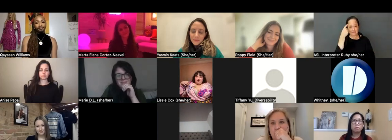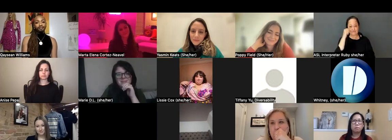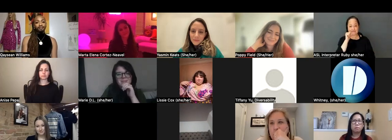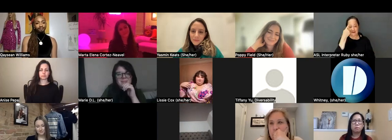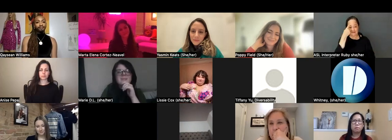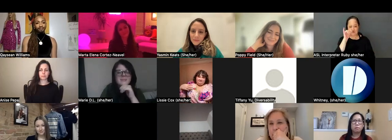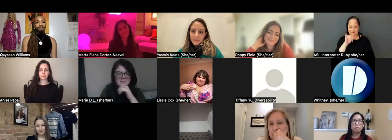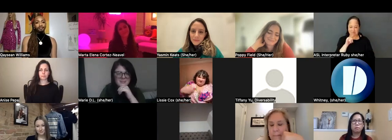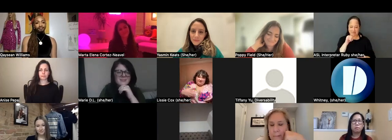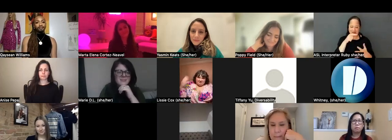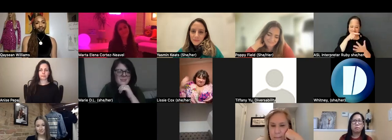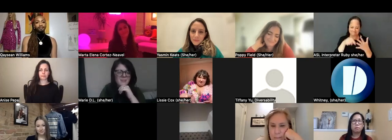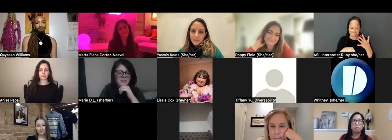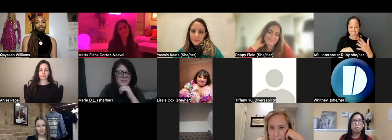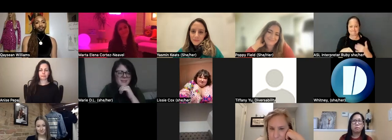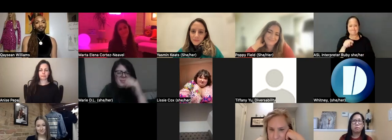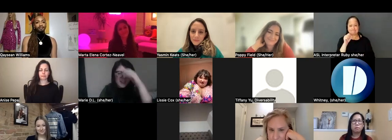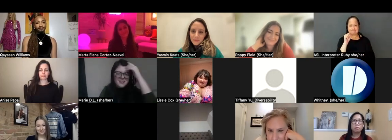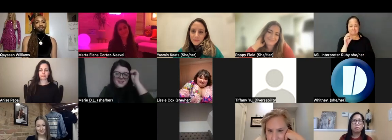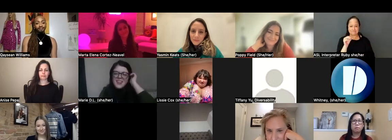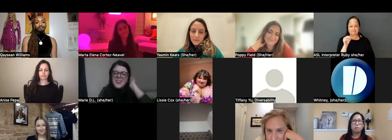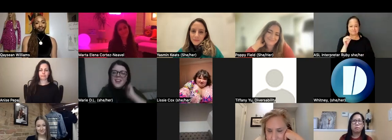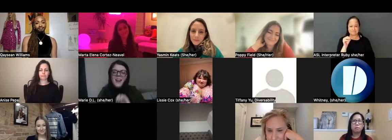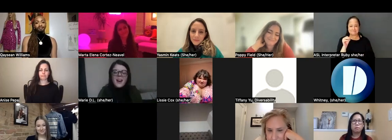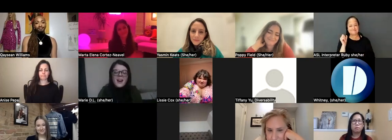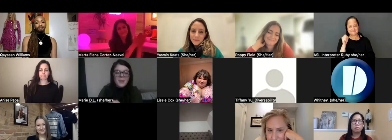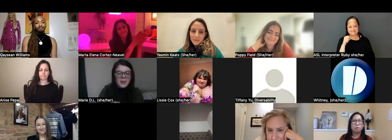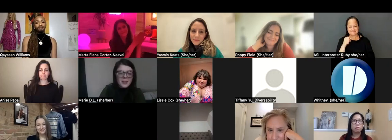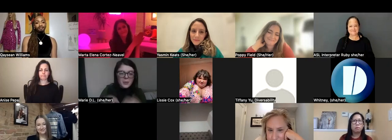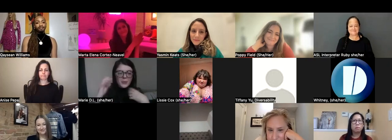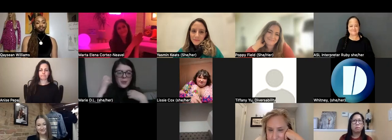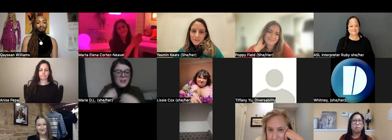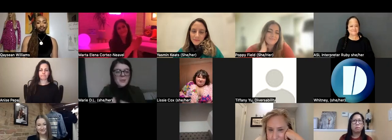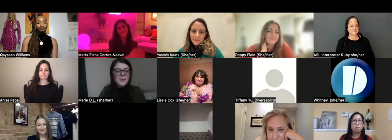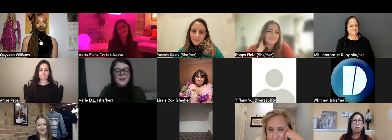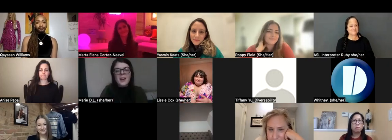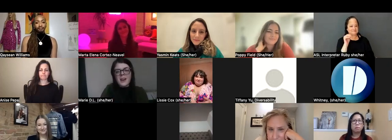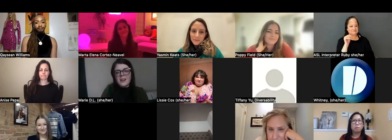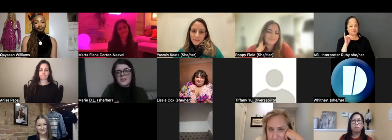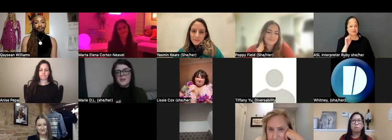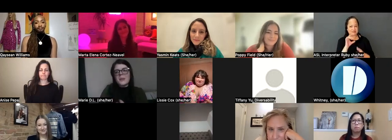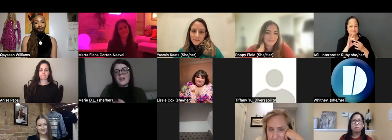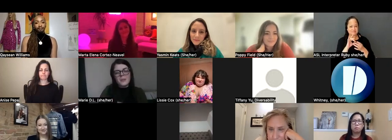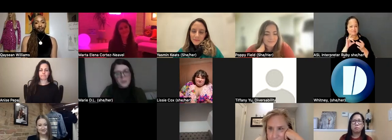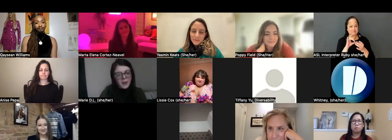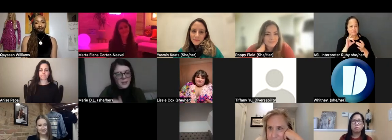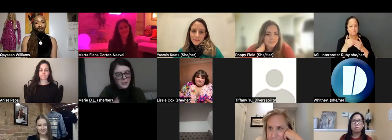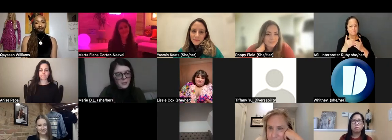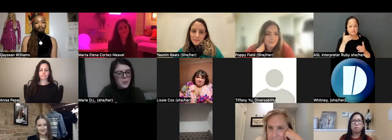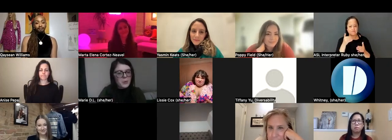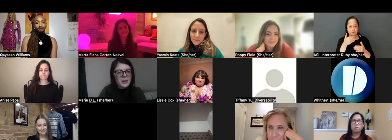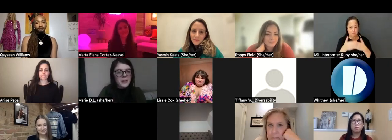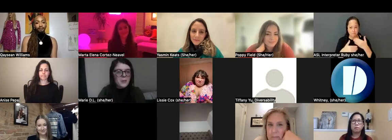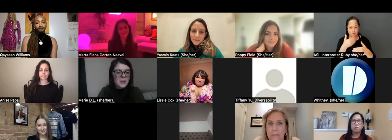that. So yeah. And before I move on, I know we have quite a